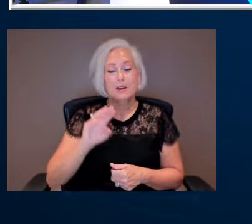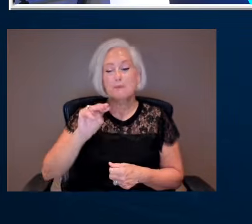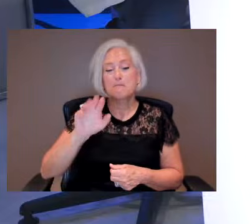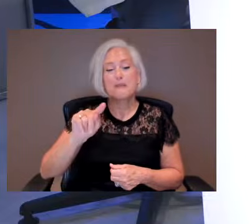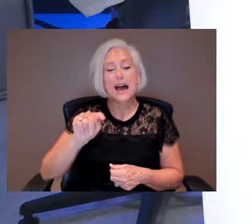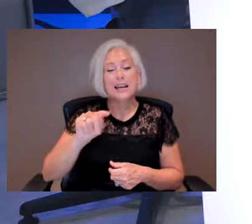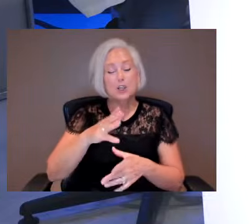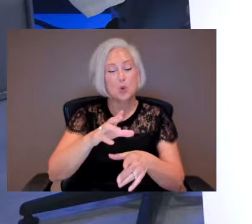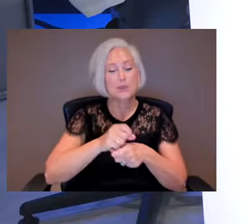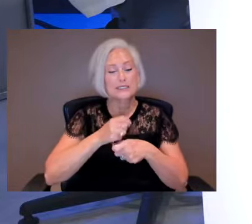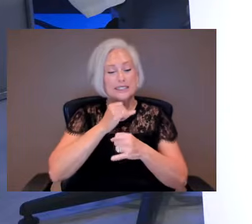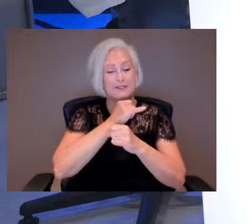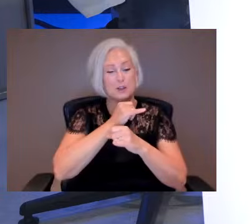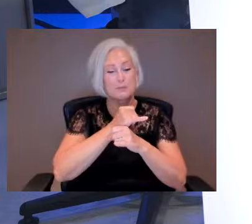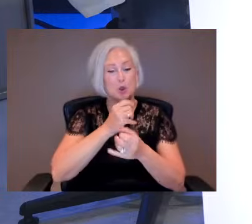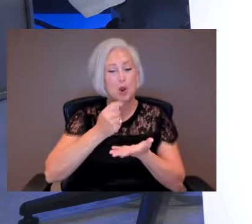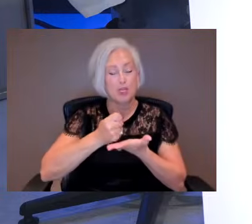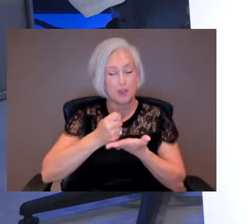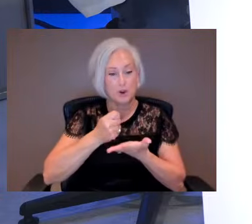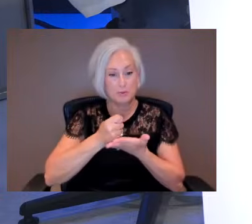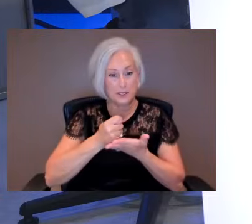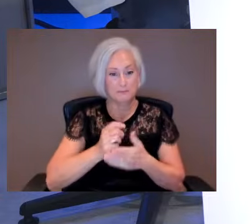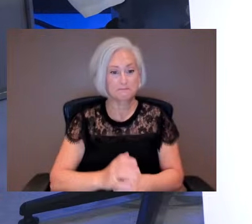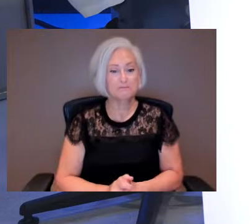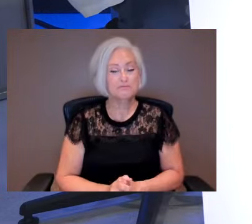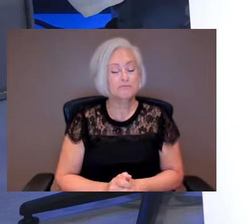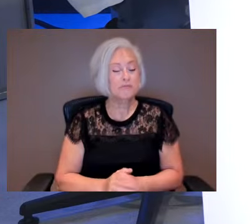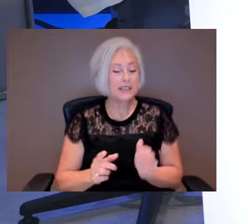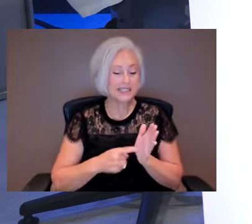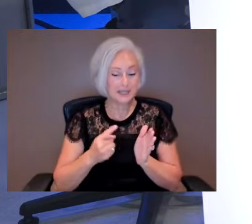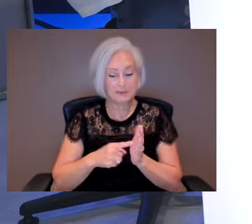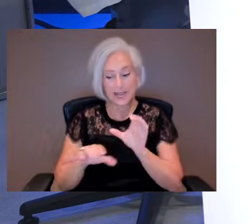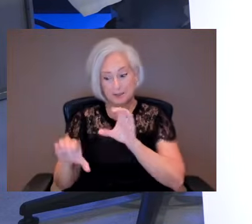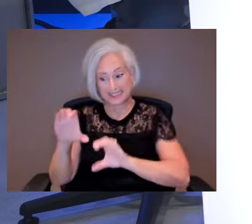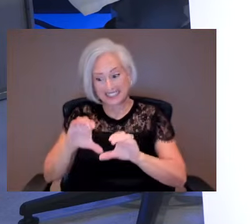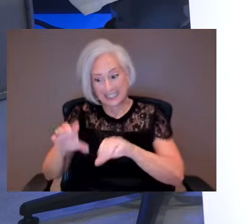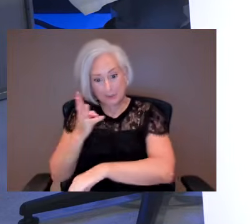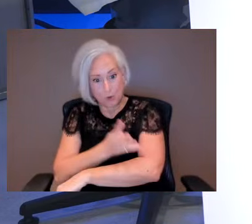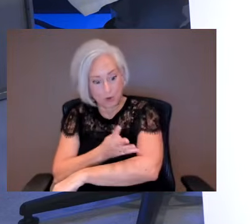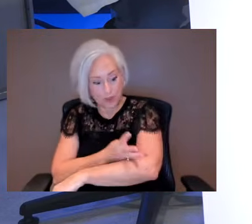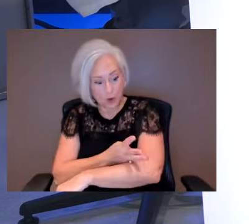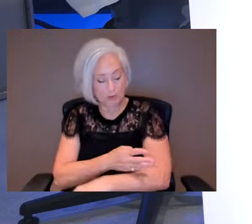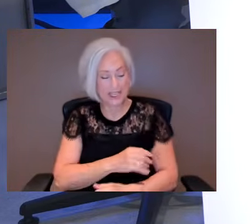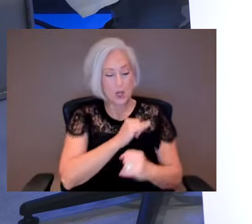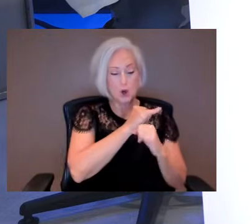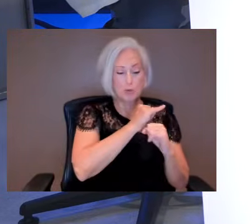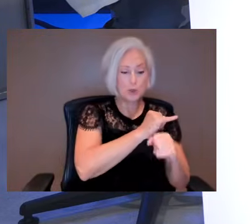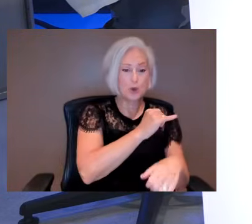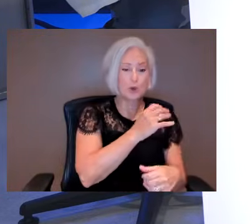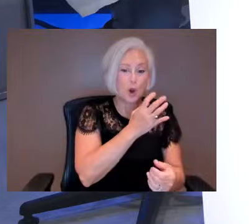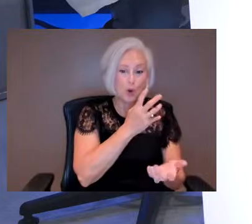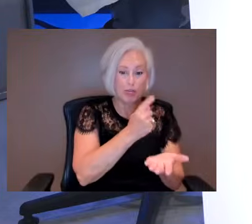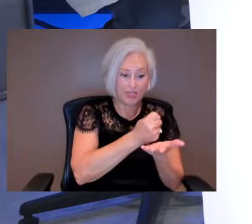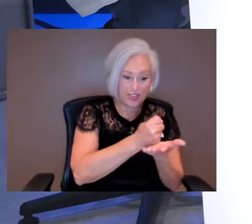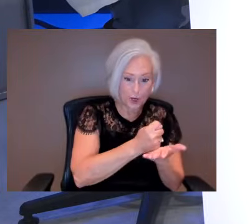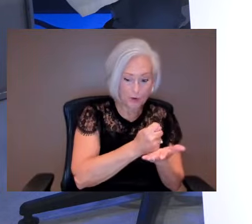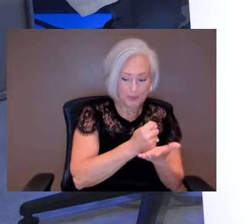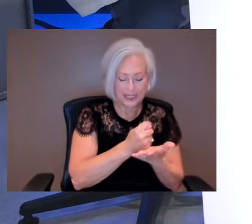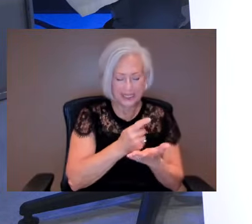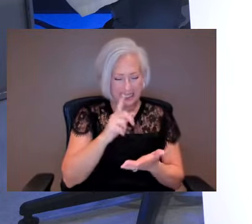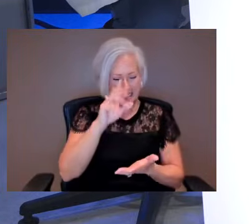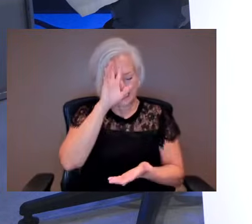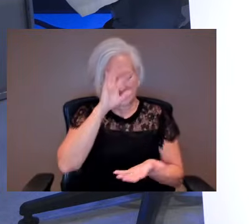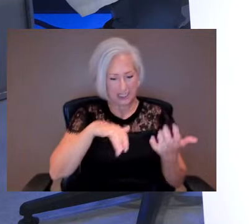think sometimes immunotherapy and chemotherapy somehow get kind of intertwined because you hear them come up in the same conversations. Quite different